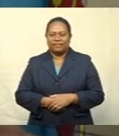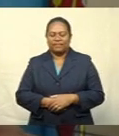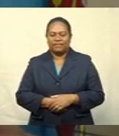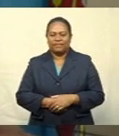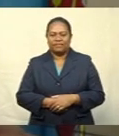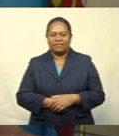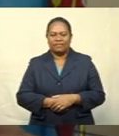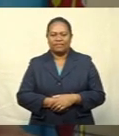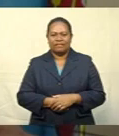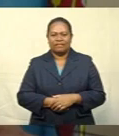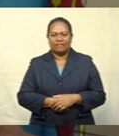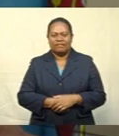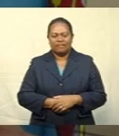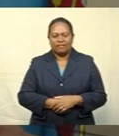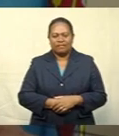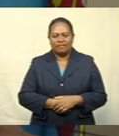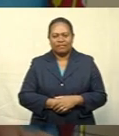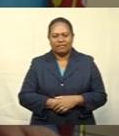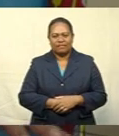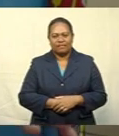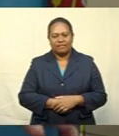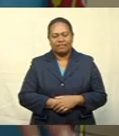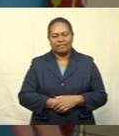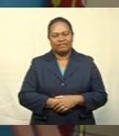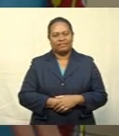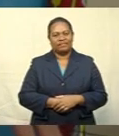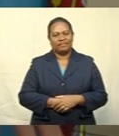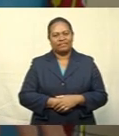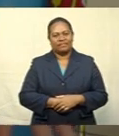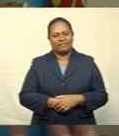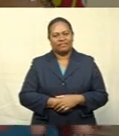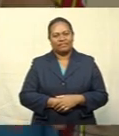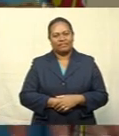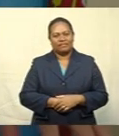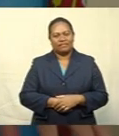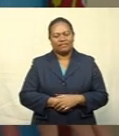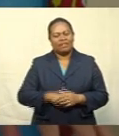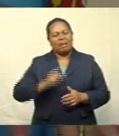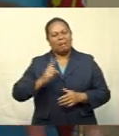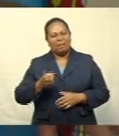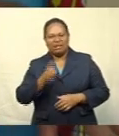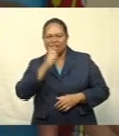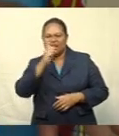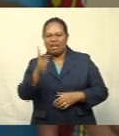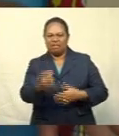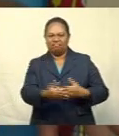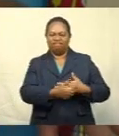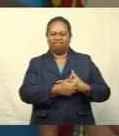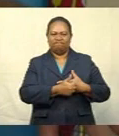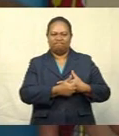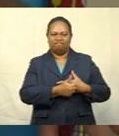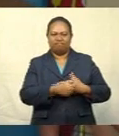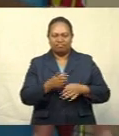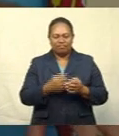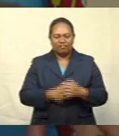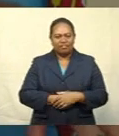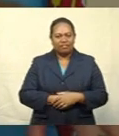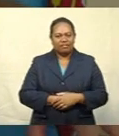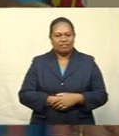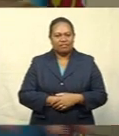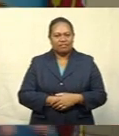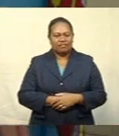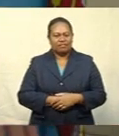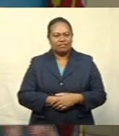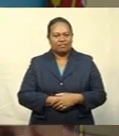It's unfortunate that we have not been able to secure that kind of documentation that